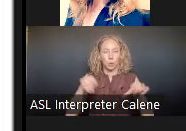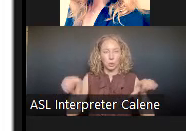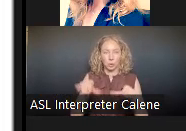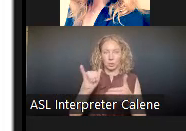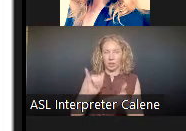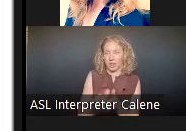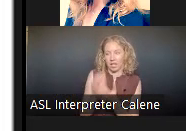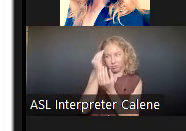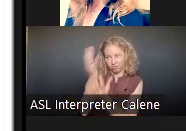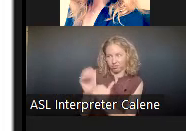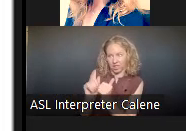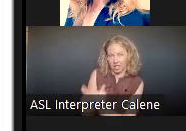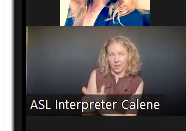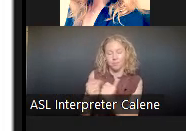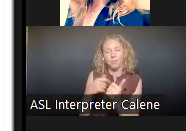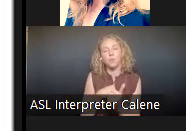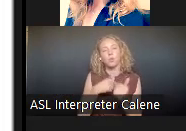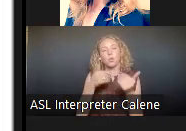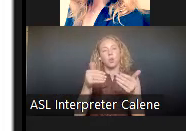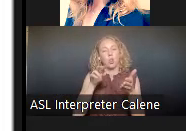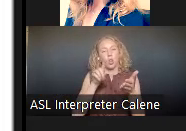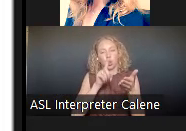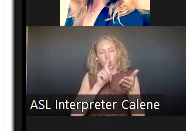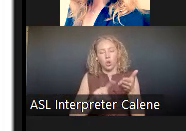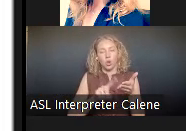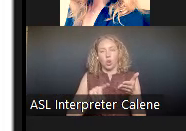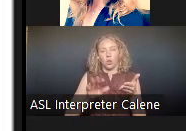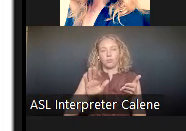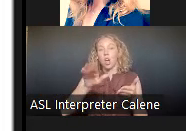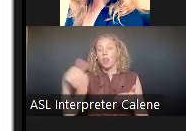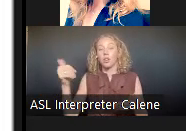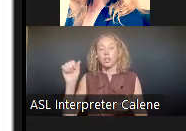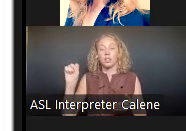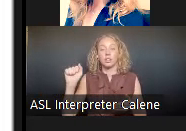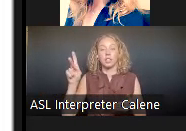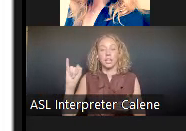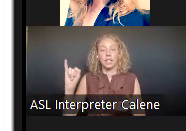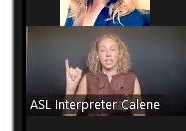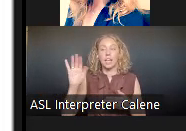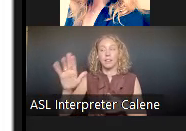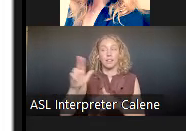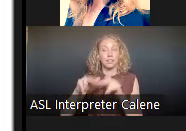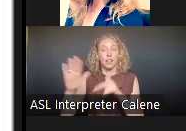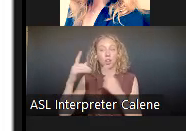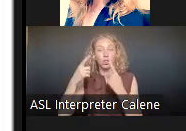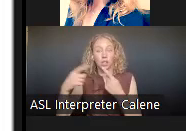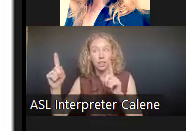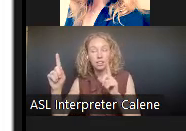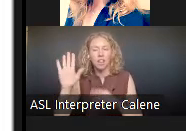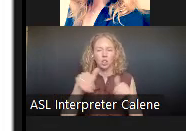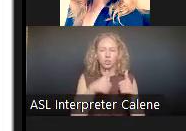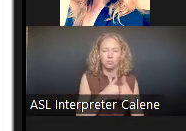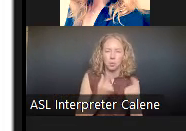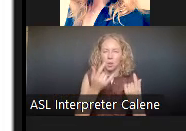notifications, we looked at other SAKI sites, successes and challenges. And really what